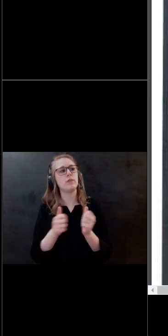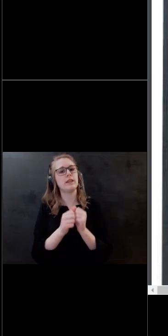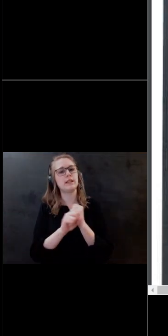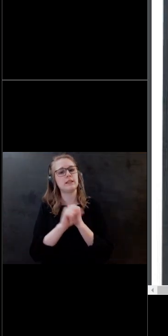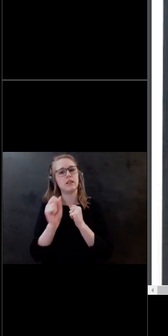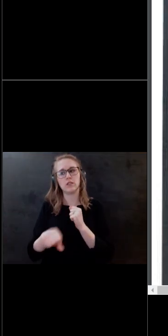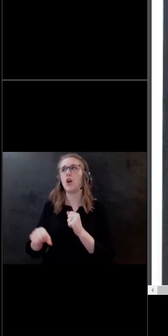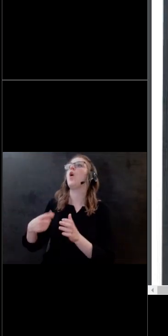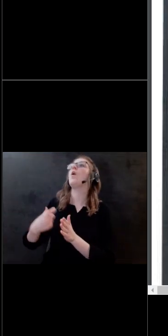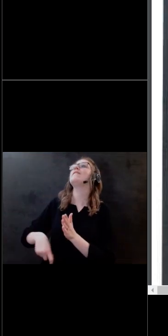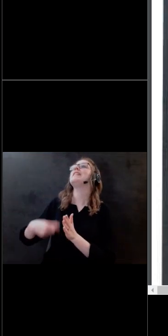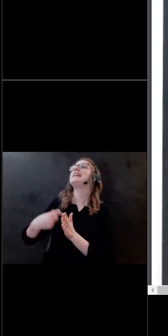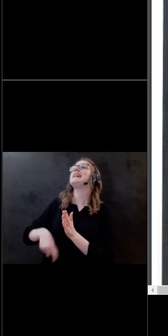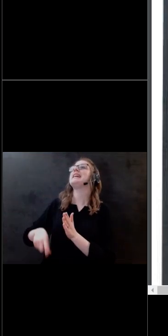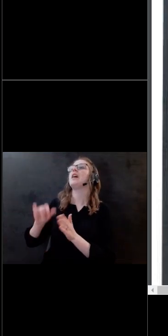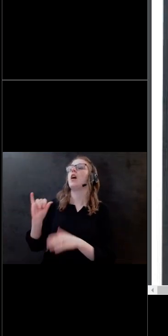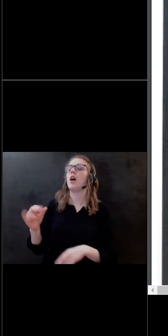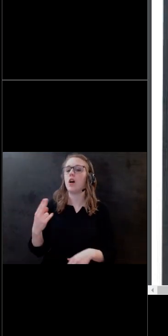fee.